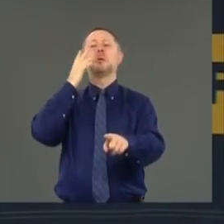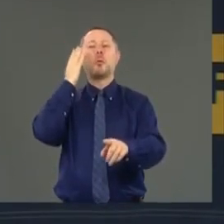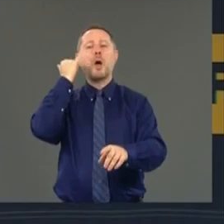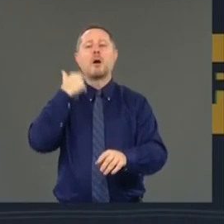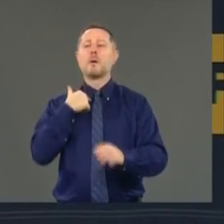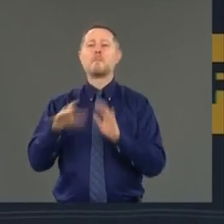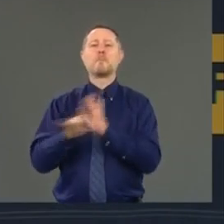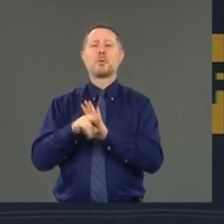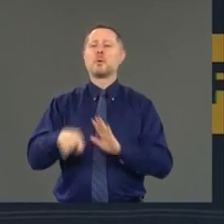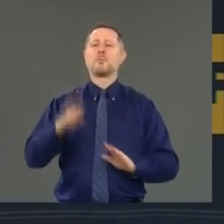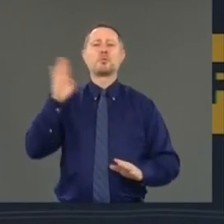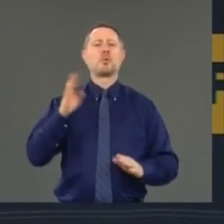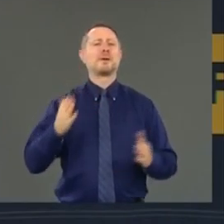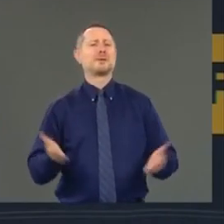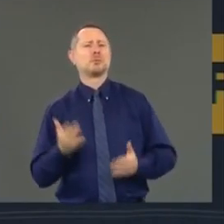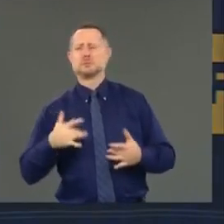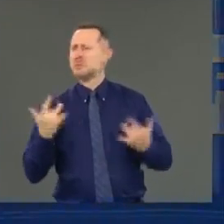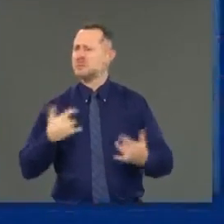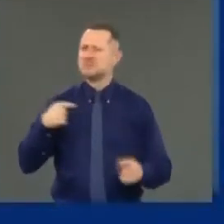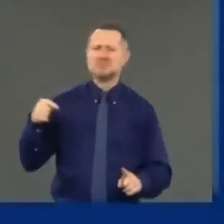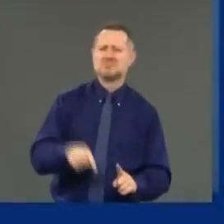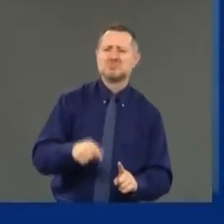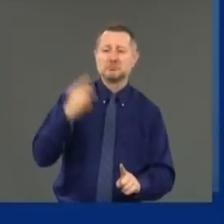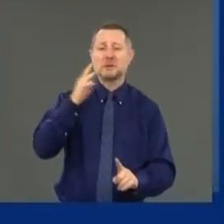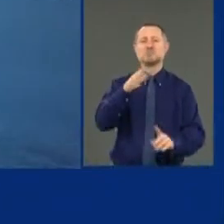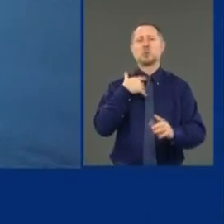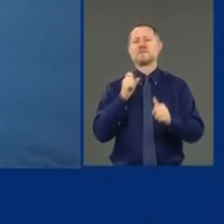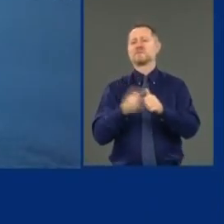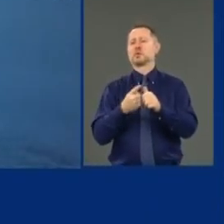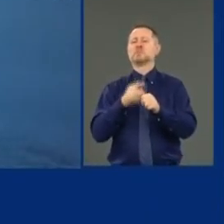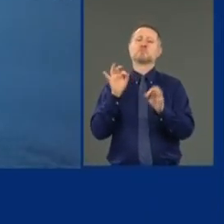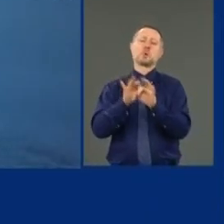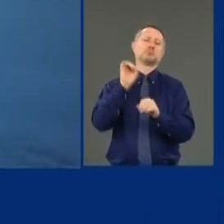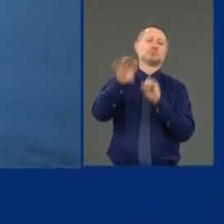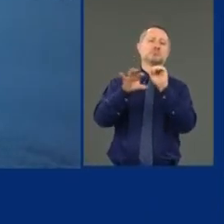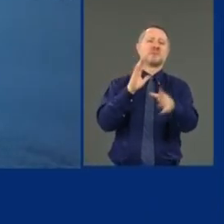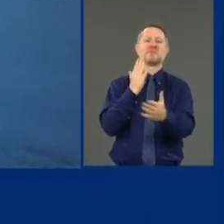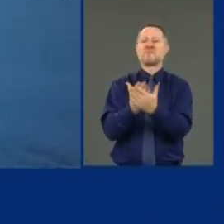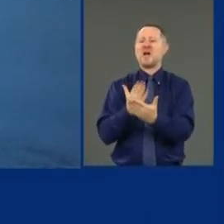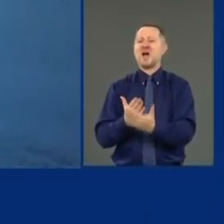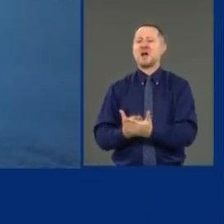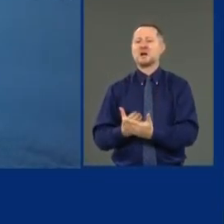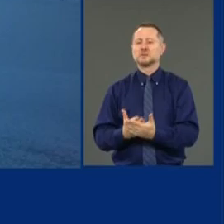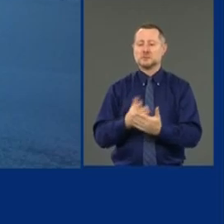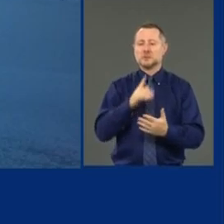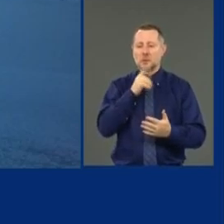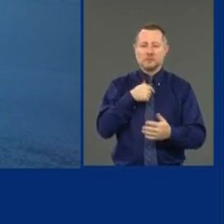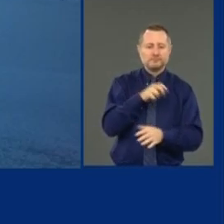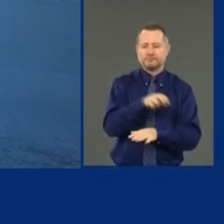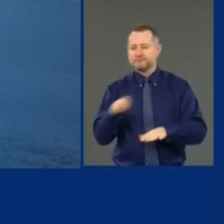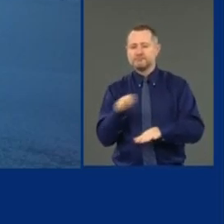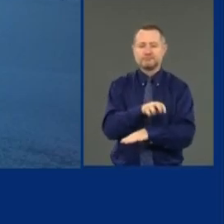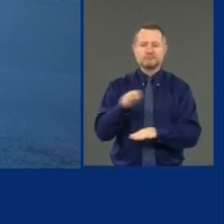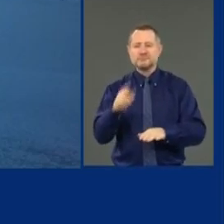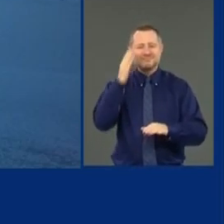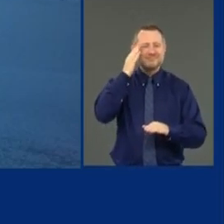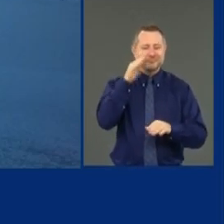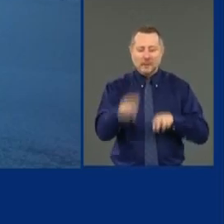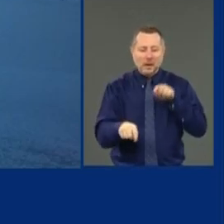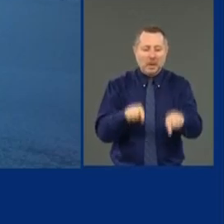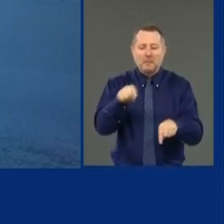are today. Fact by fact, across the morass, we're all trying to find our way through this.